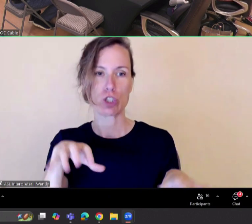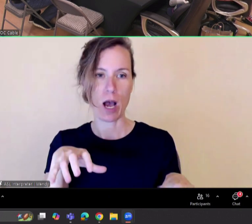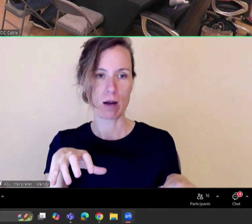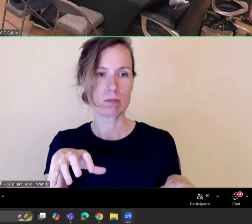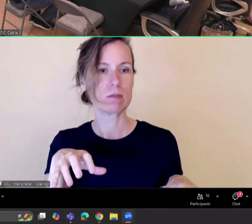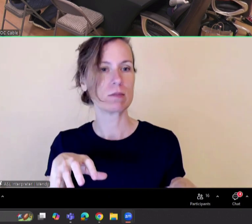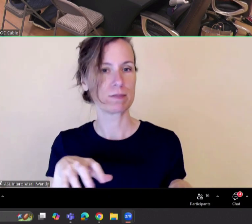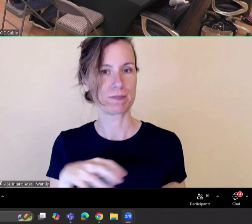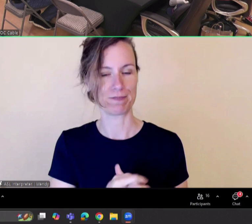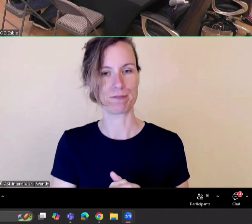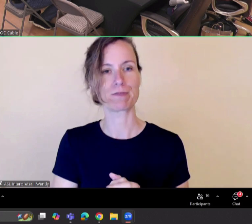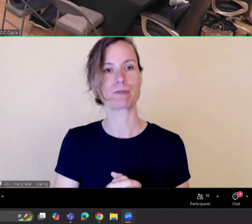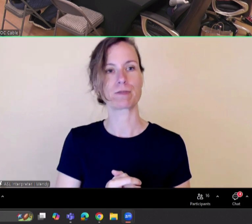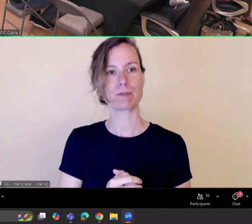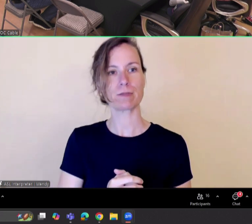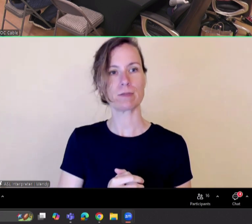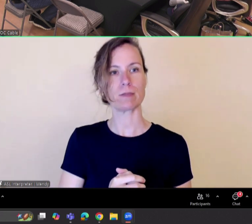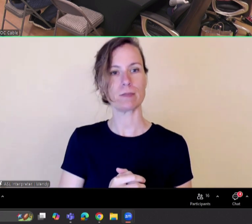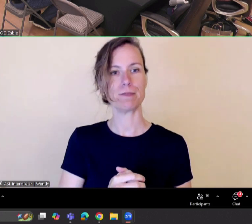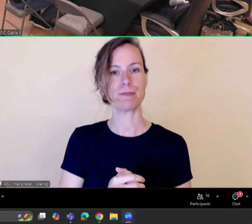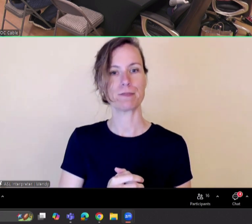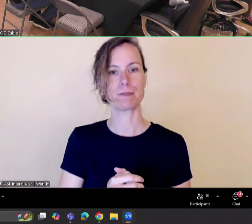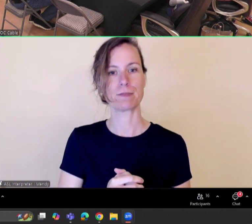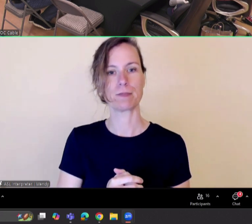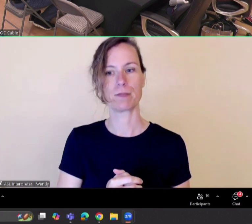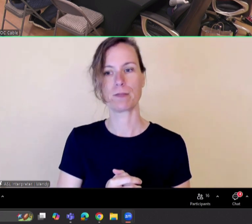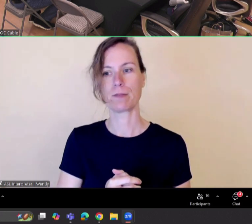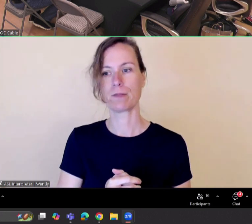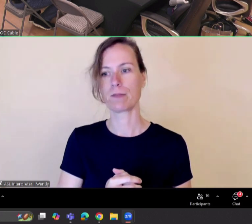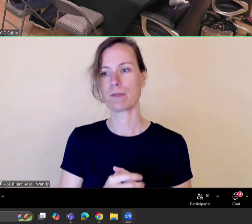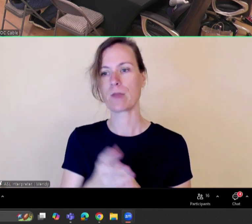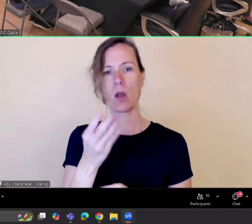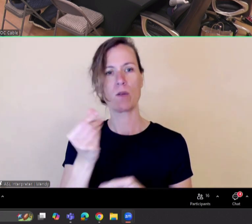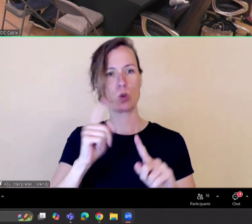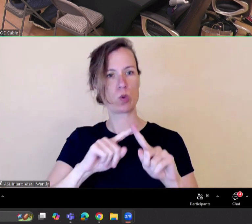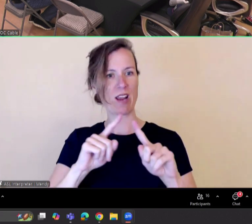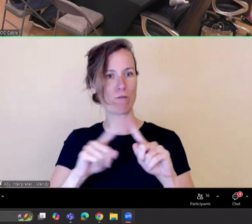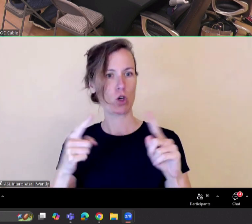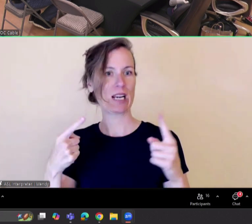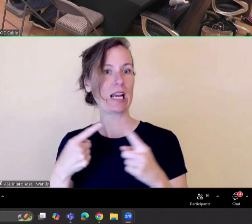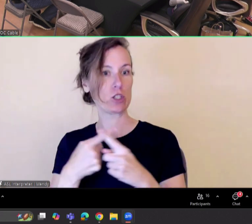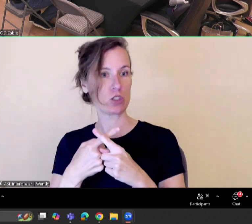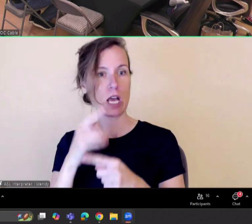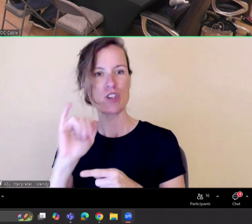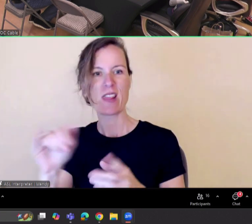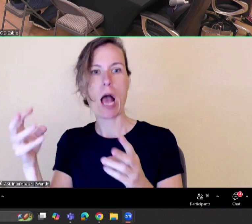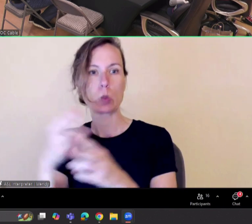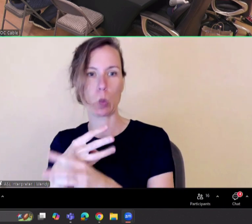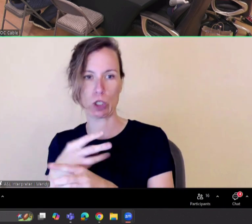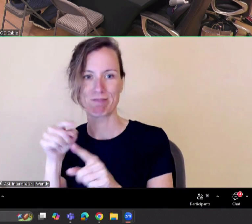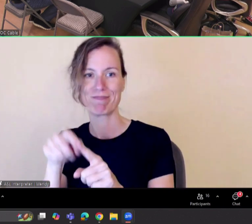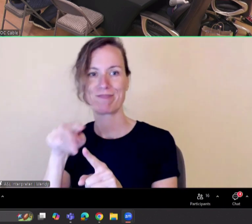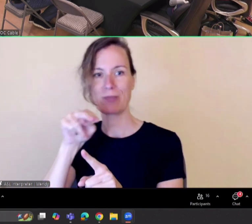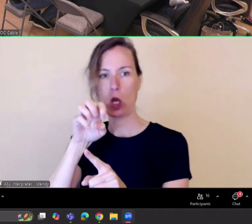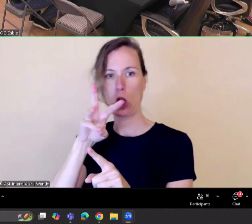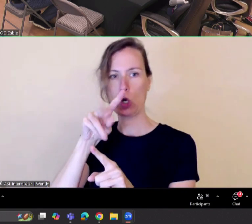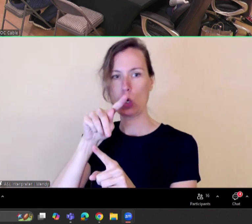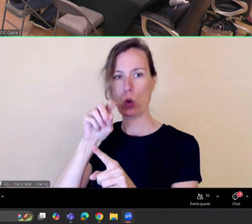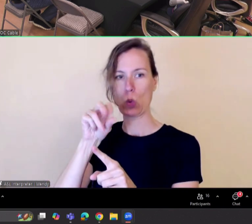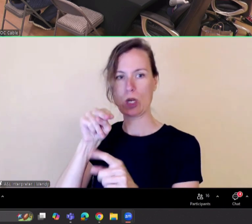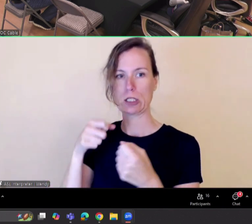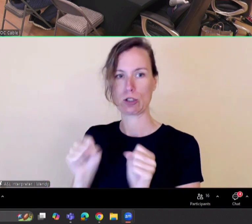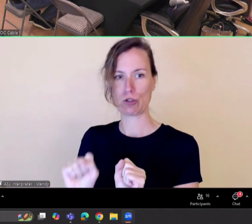So there are certainly a couple of intersections that were certainly worse. Newton Street and 57th Avenue